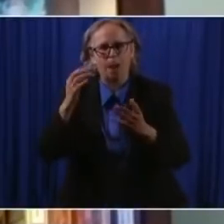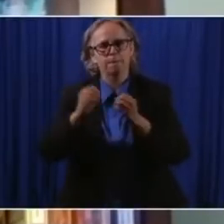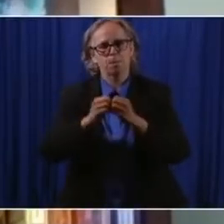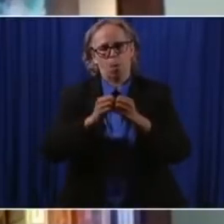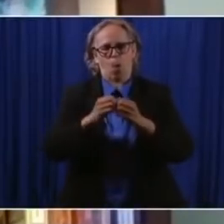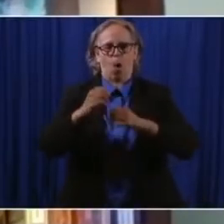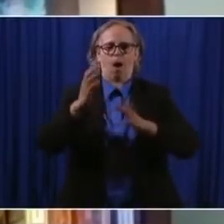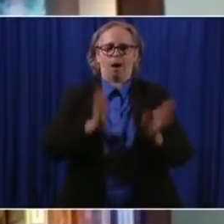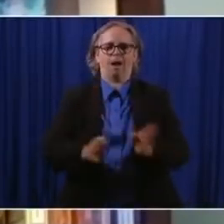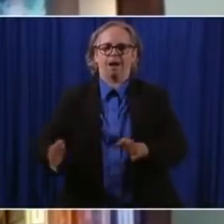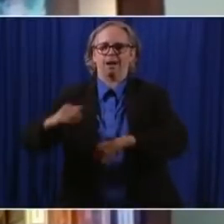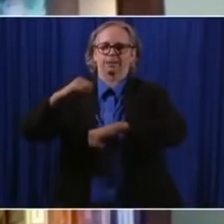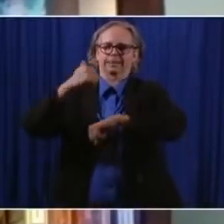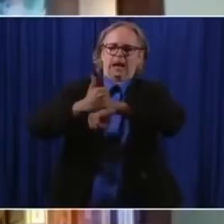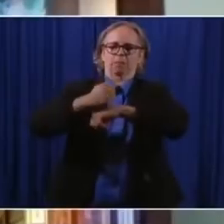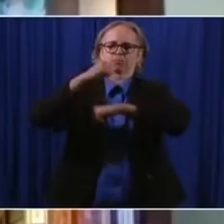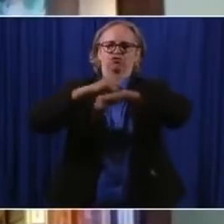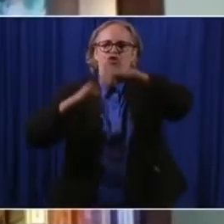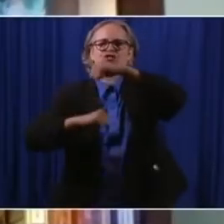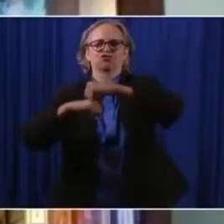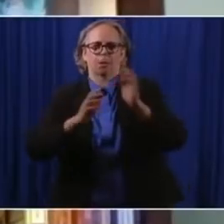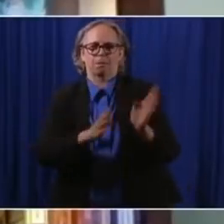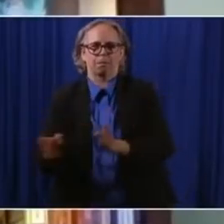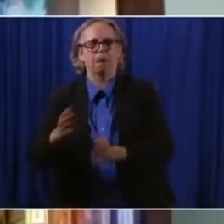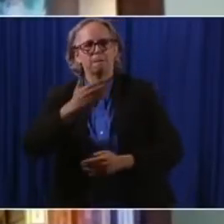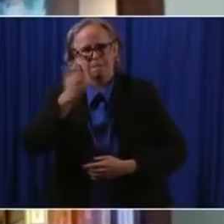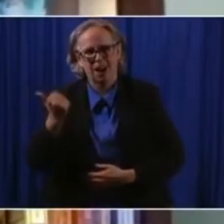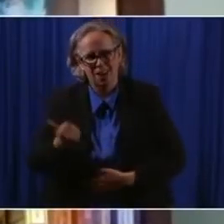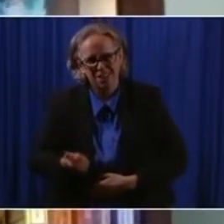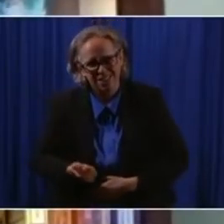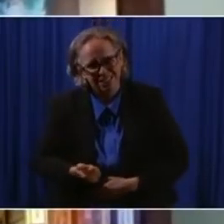that makes in-person school so